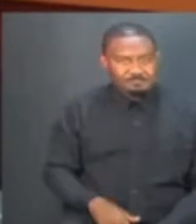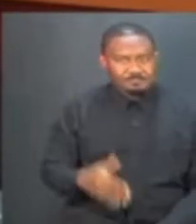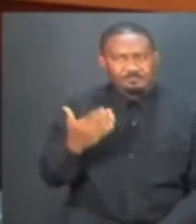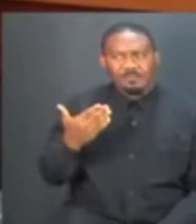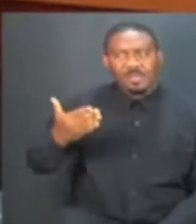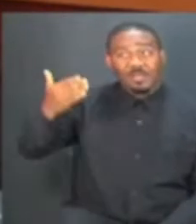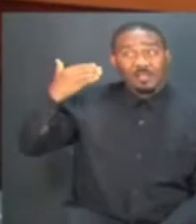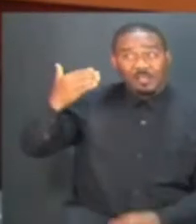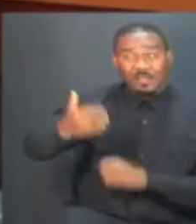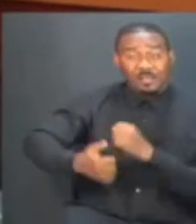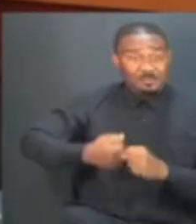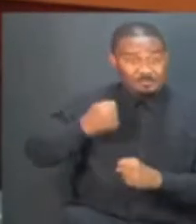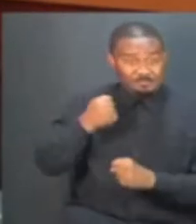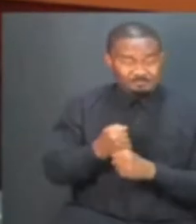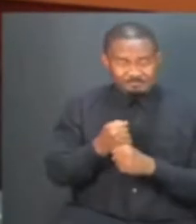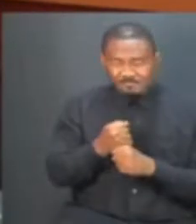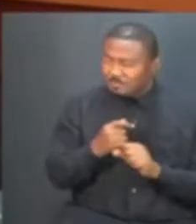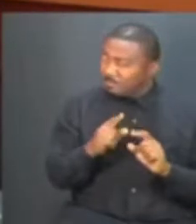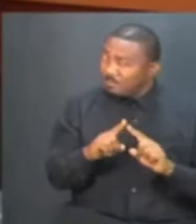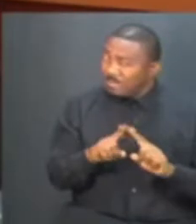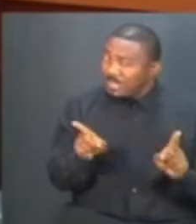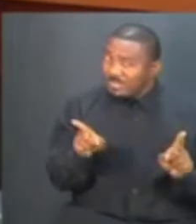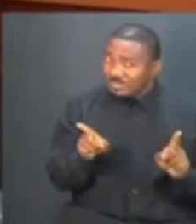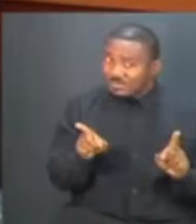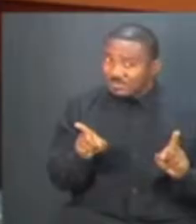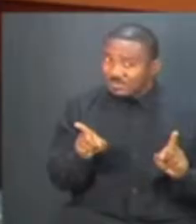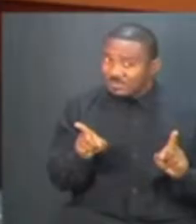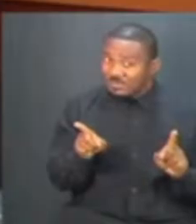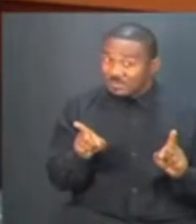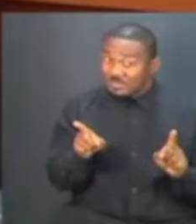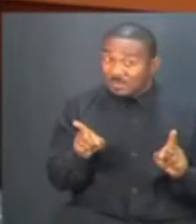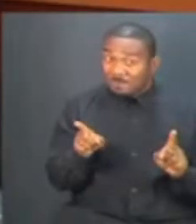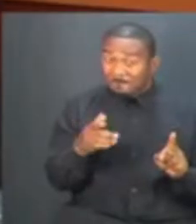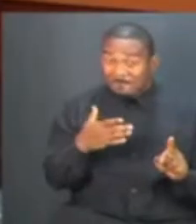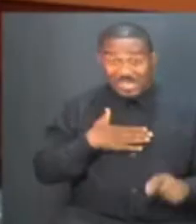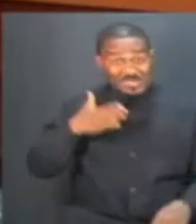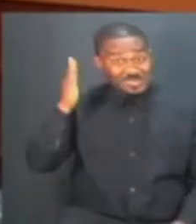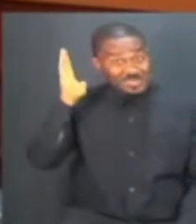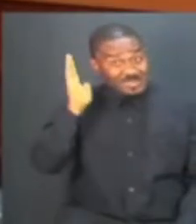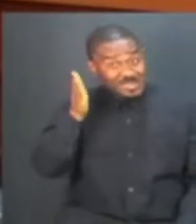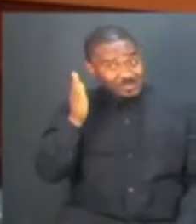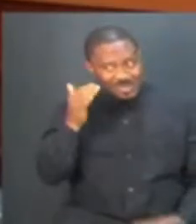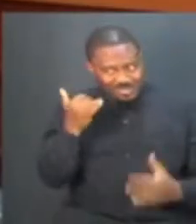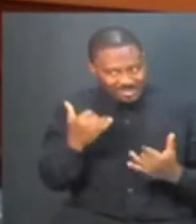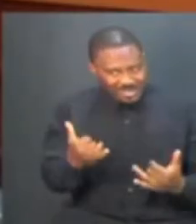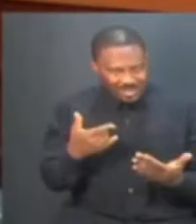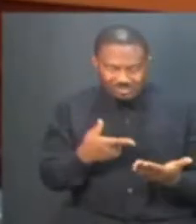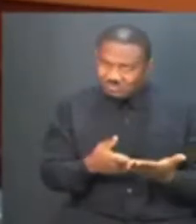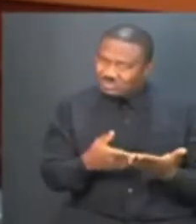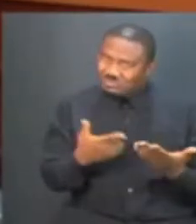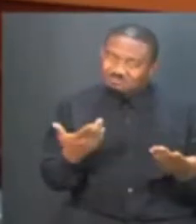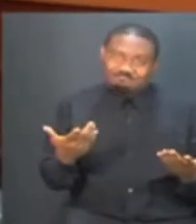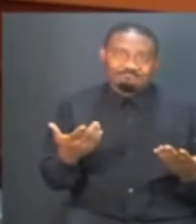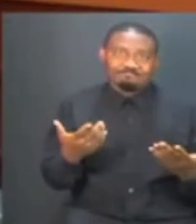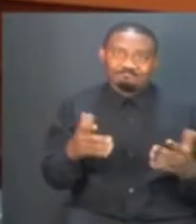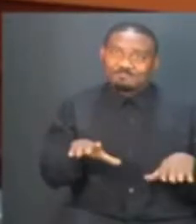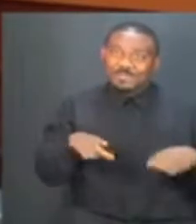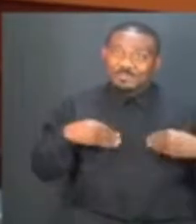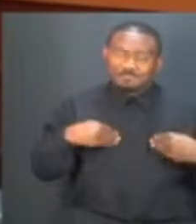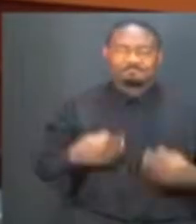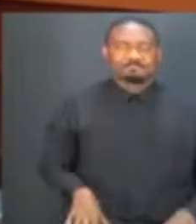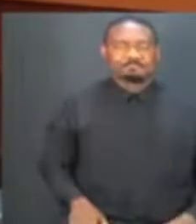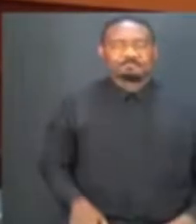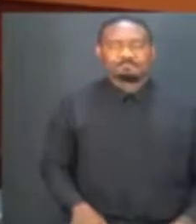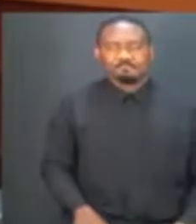year, but my statement has now been admitted. Mr. Speaker, a tragic accident occurred